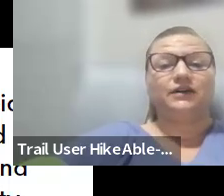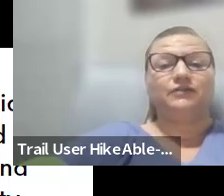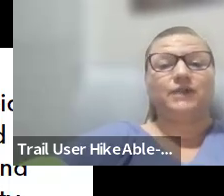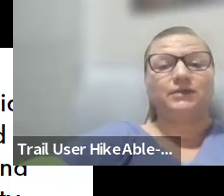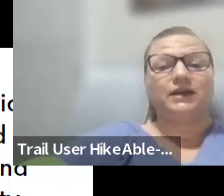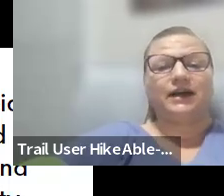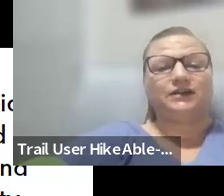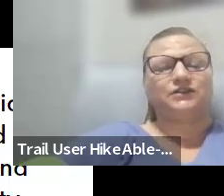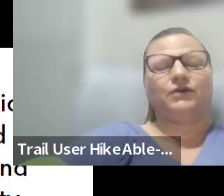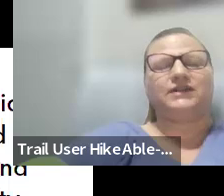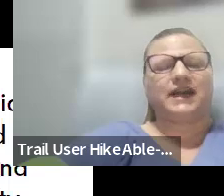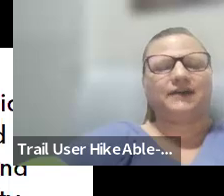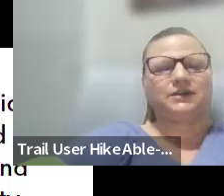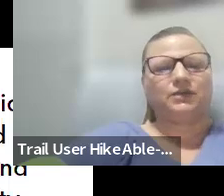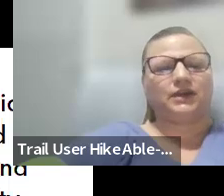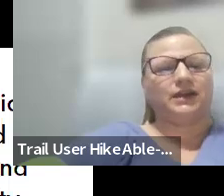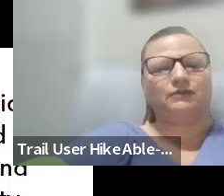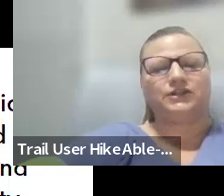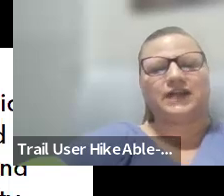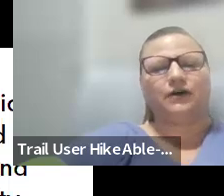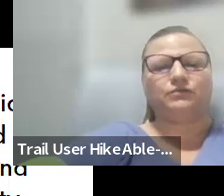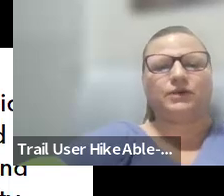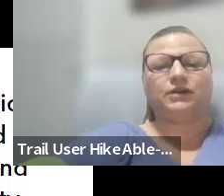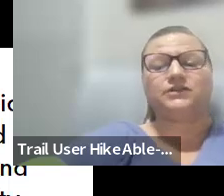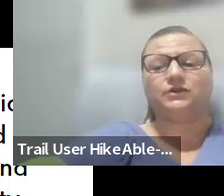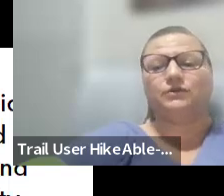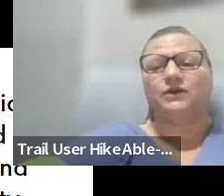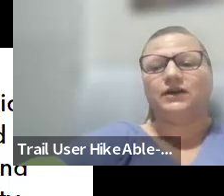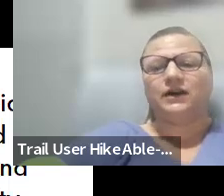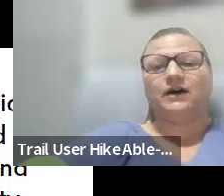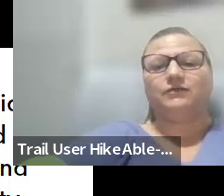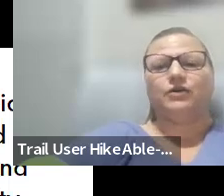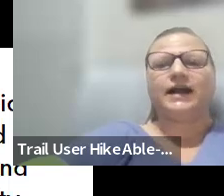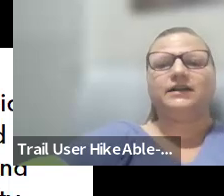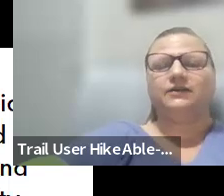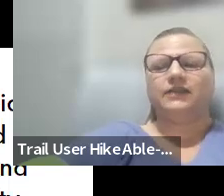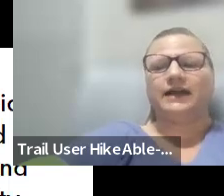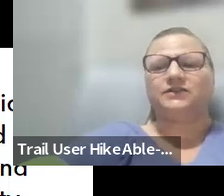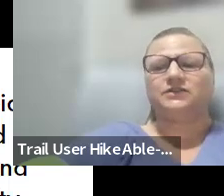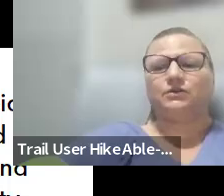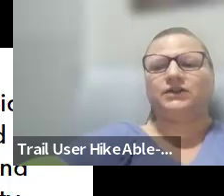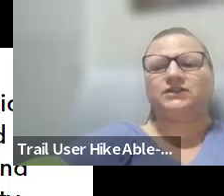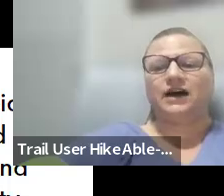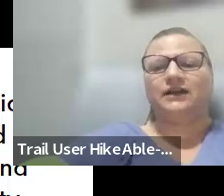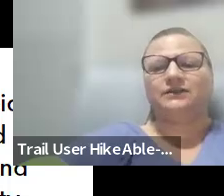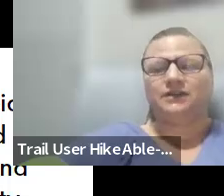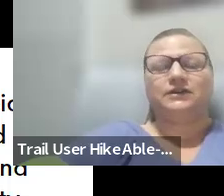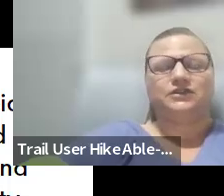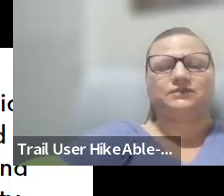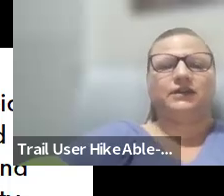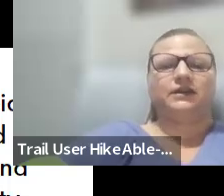the idea of maybe it's great to have something in every town, but also a variety of lengths. So it's